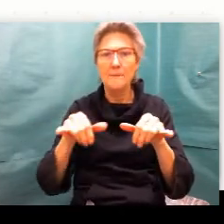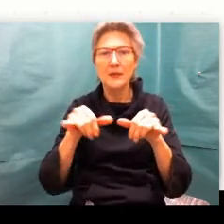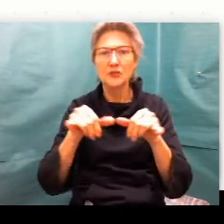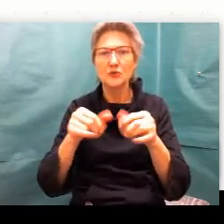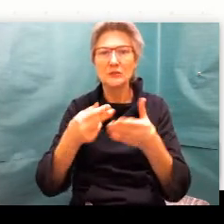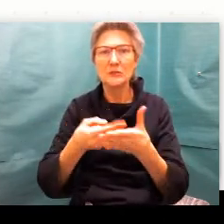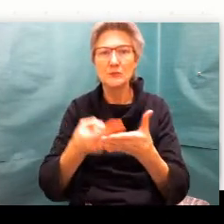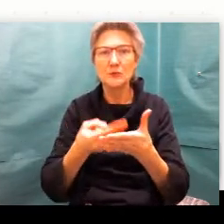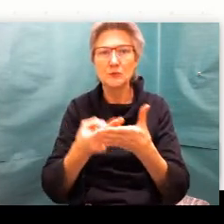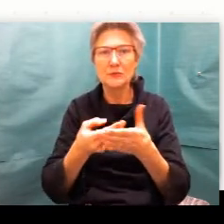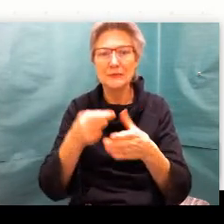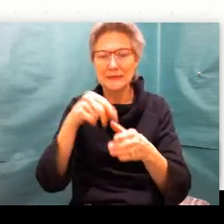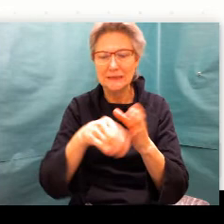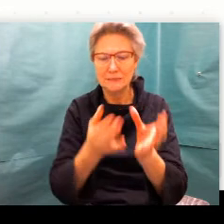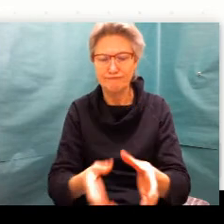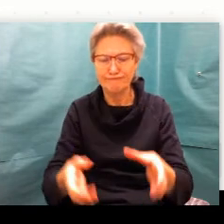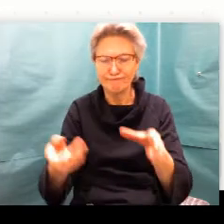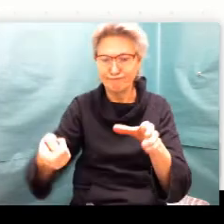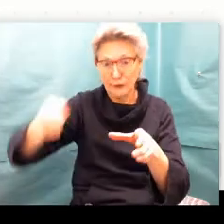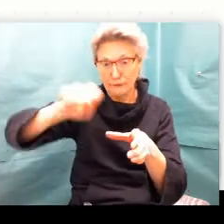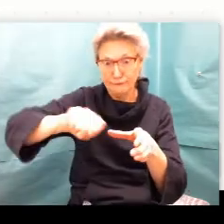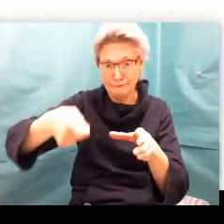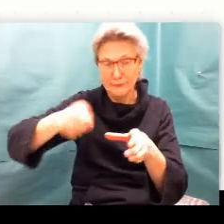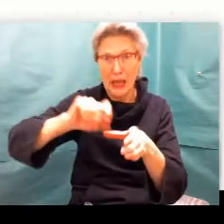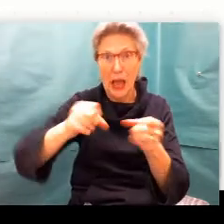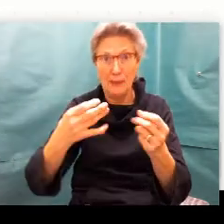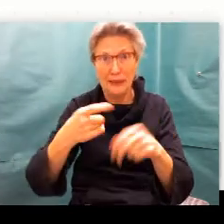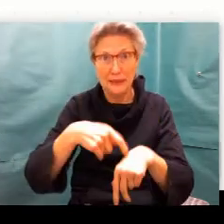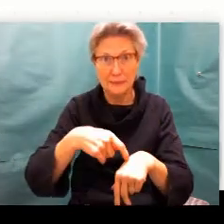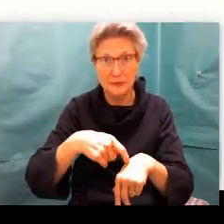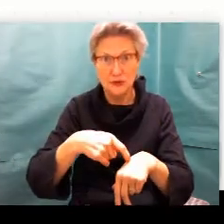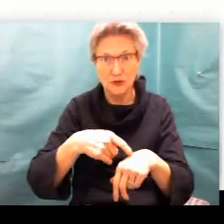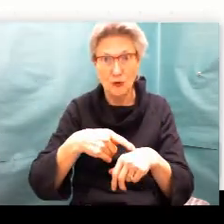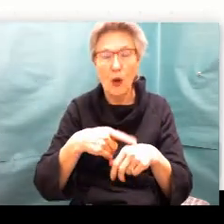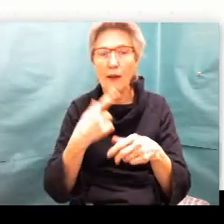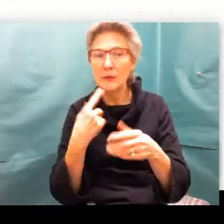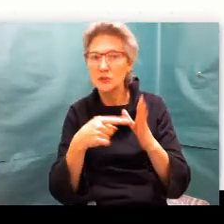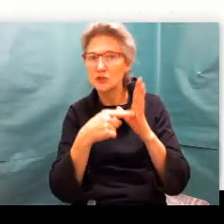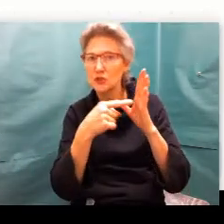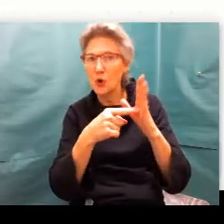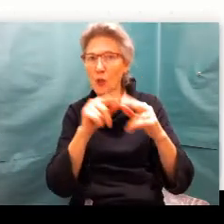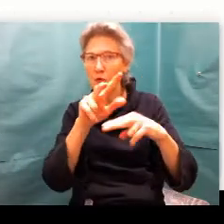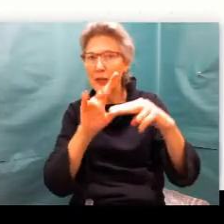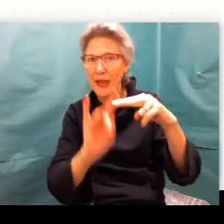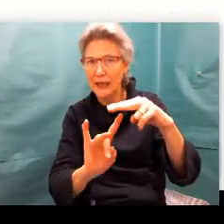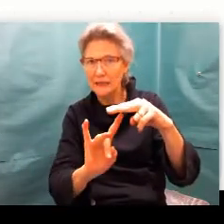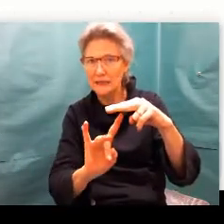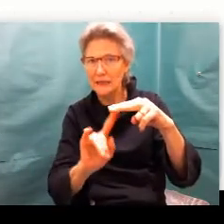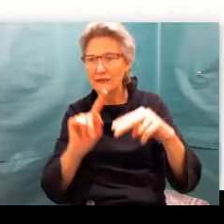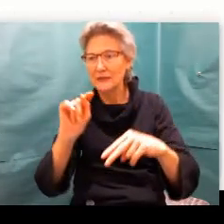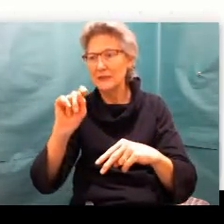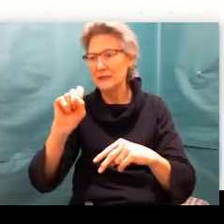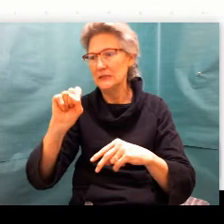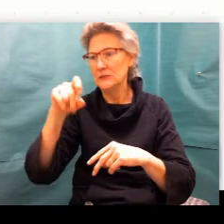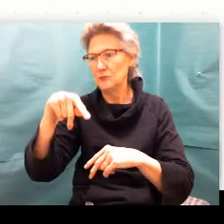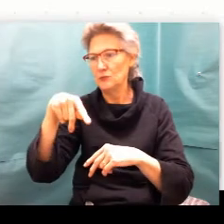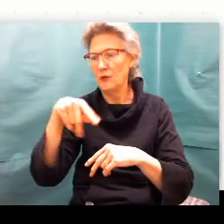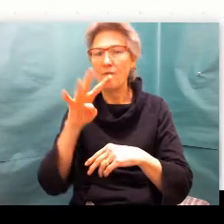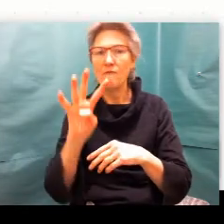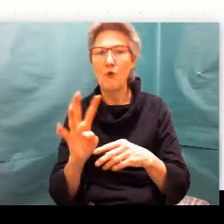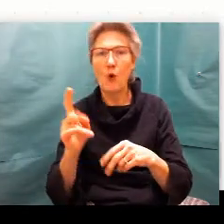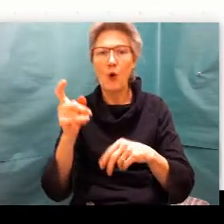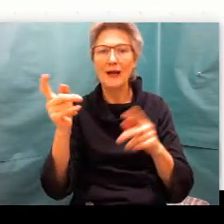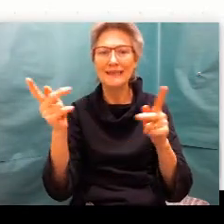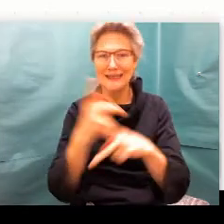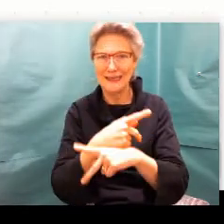spoon? So I'm going to draw out 3/8 of a teaspoon 4 times.